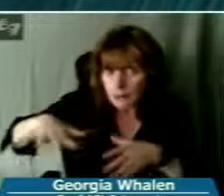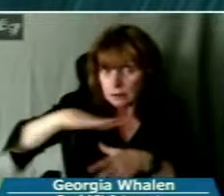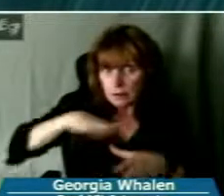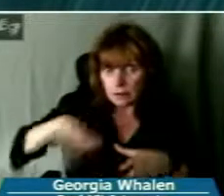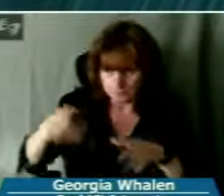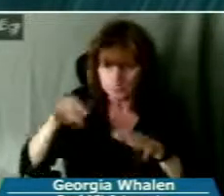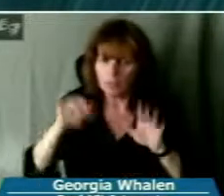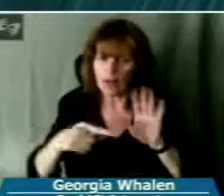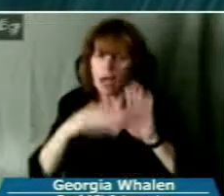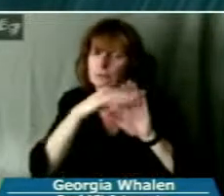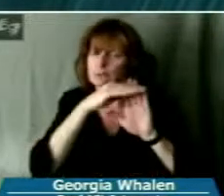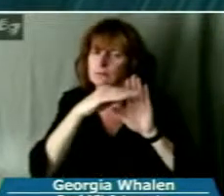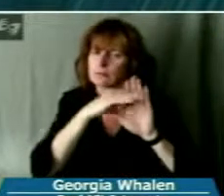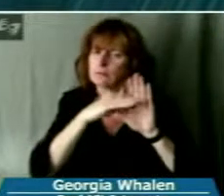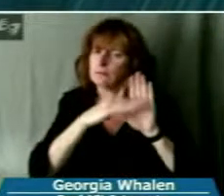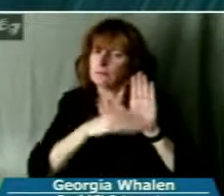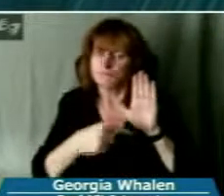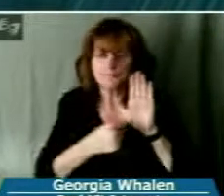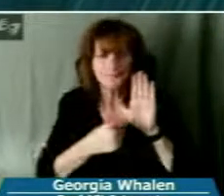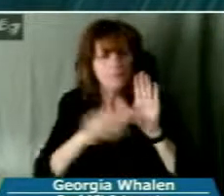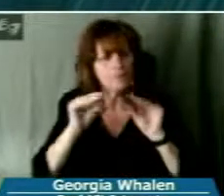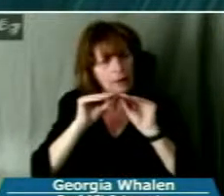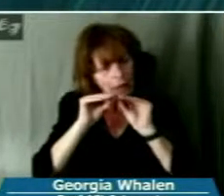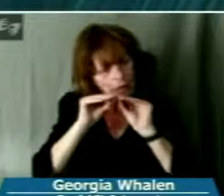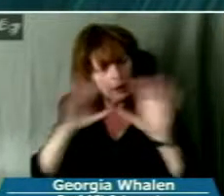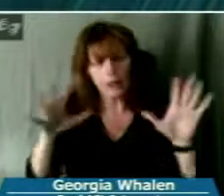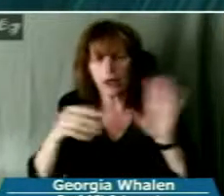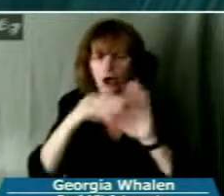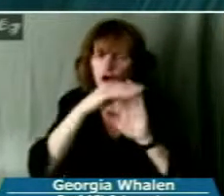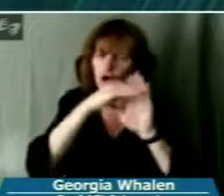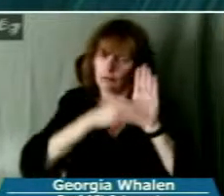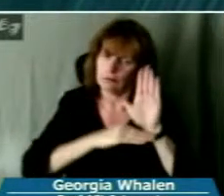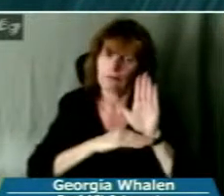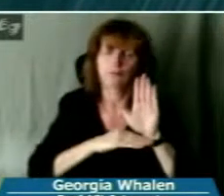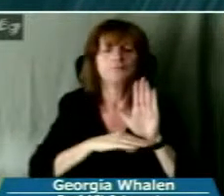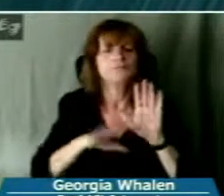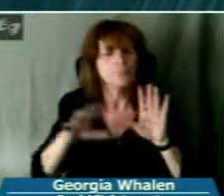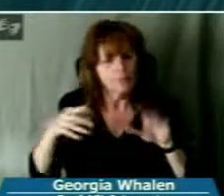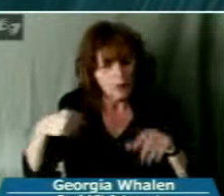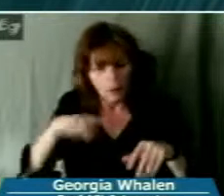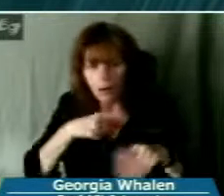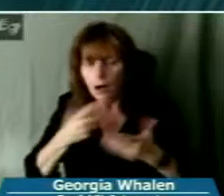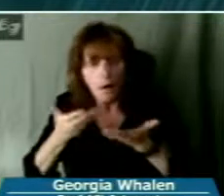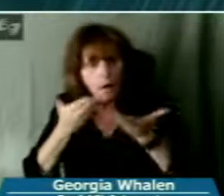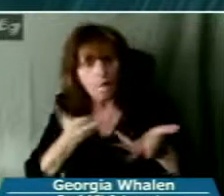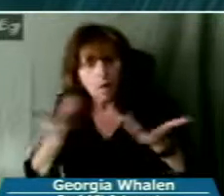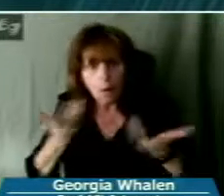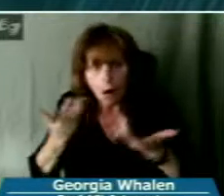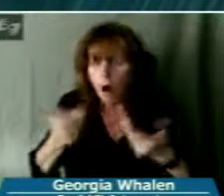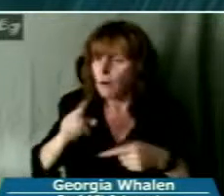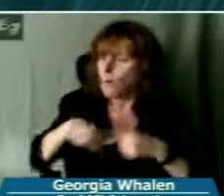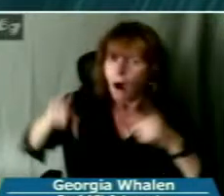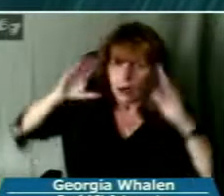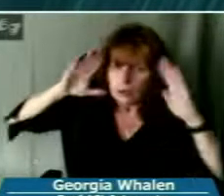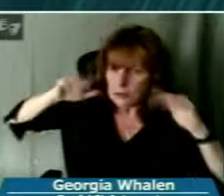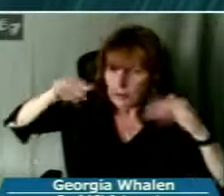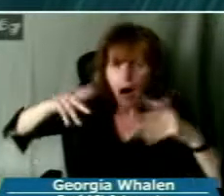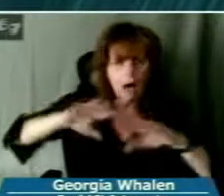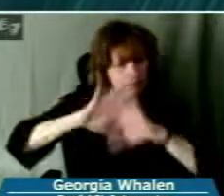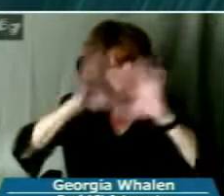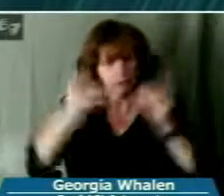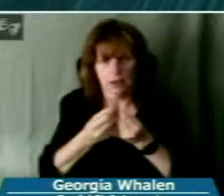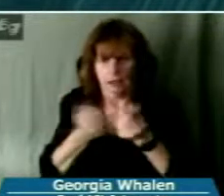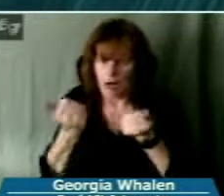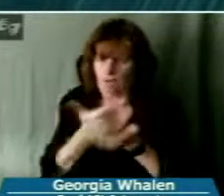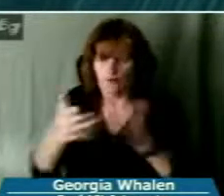is it will be very clear what we expect in terms of the behavior and the interaction with services of the public as we move forward. Very